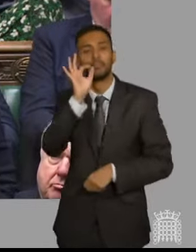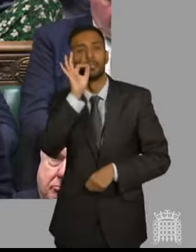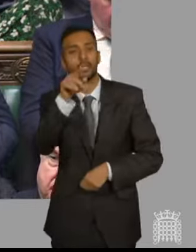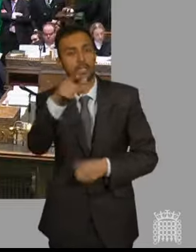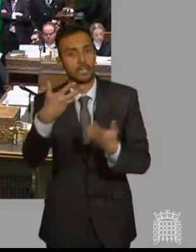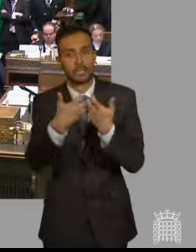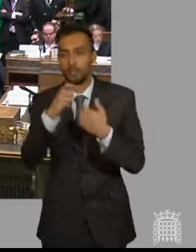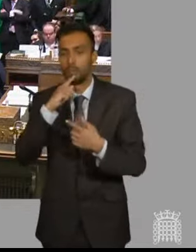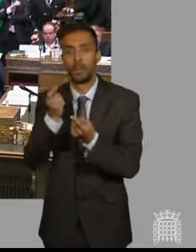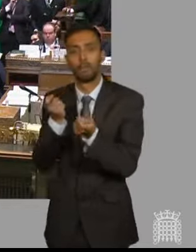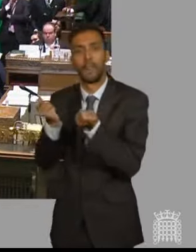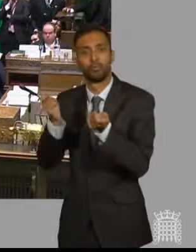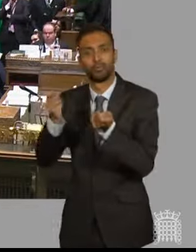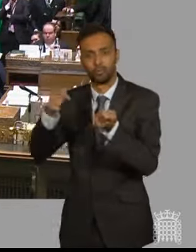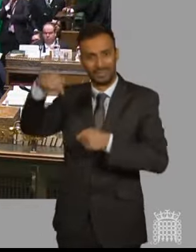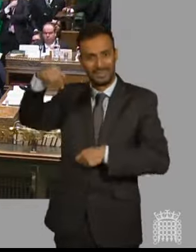process?